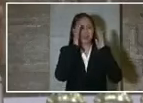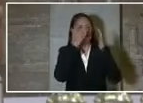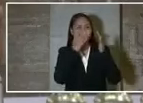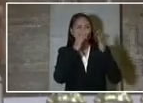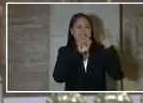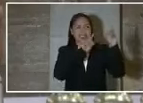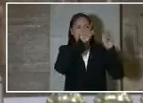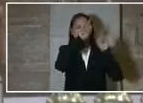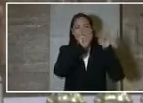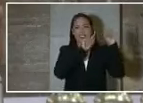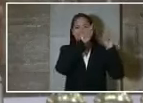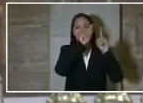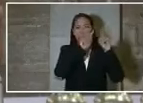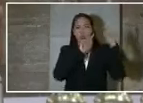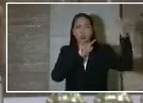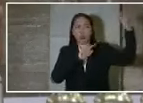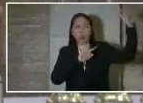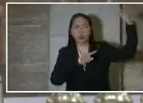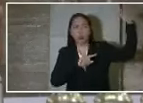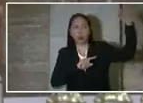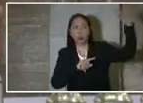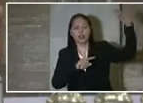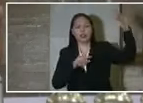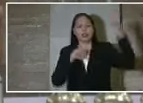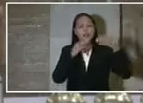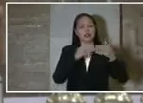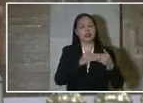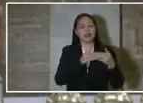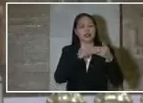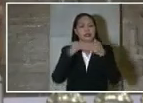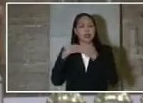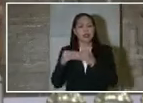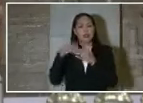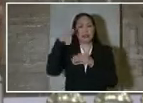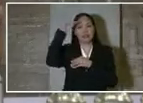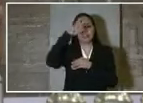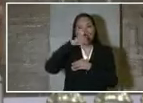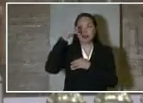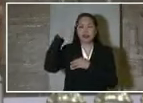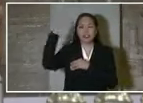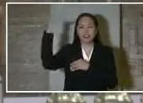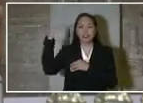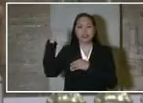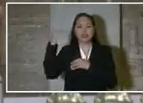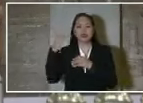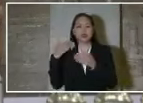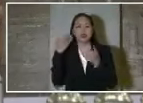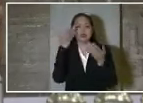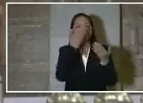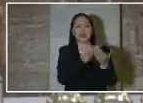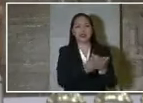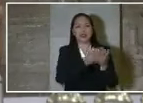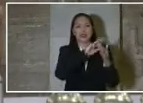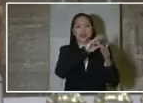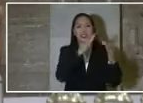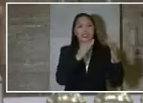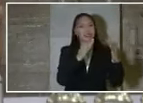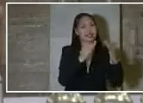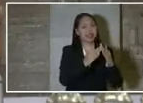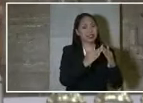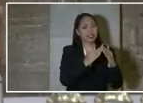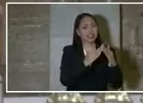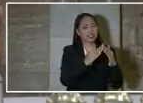The star that guided the Magi to Bethlehem and